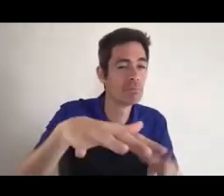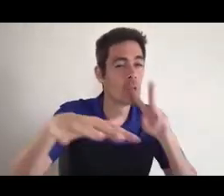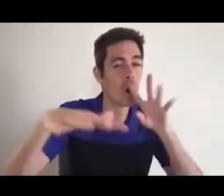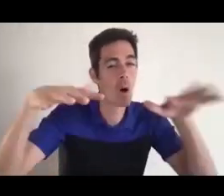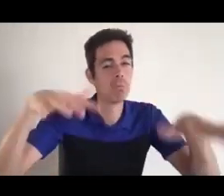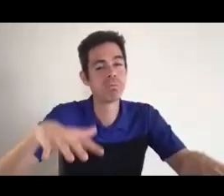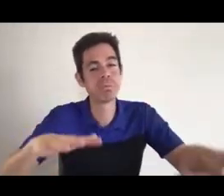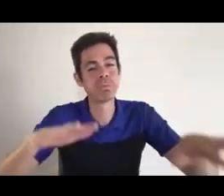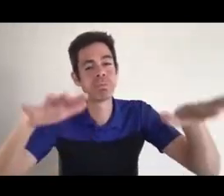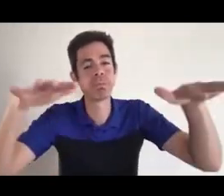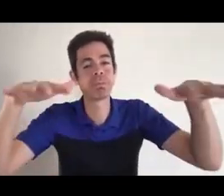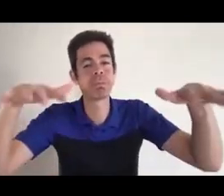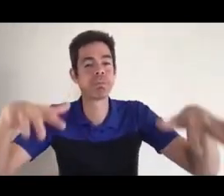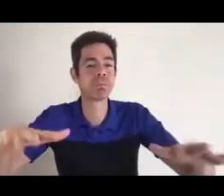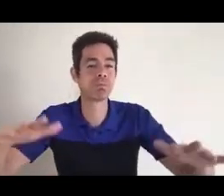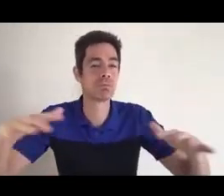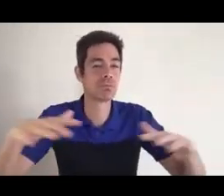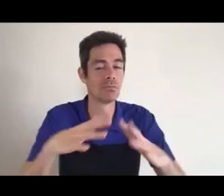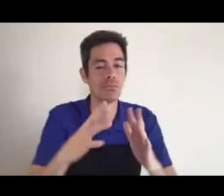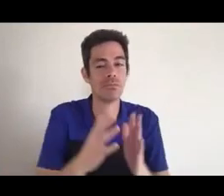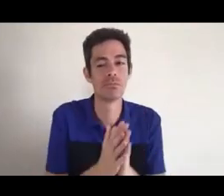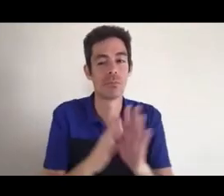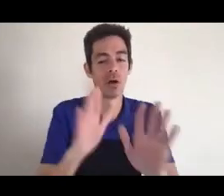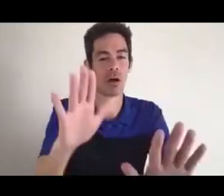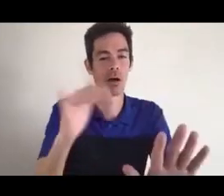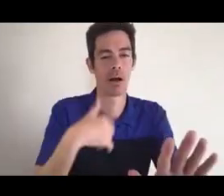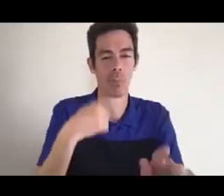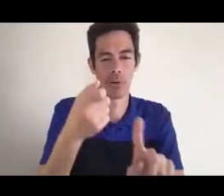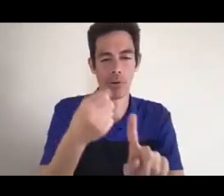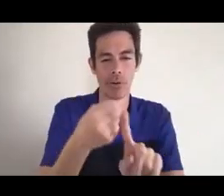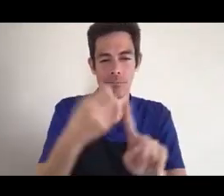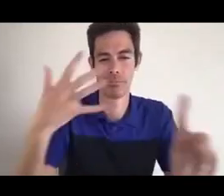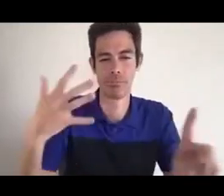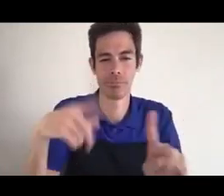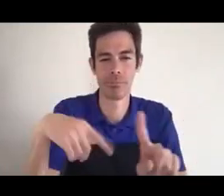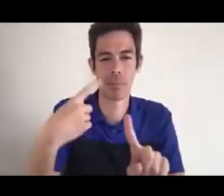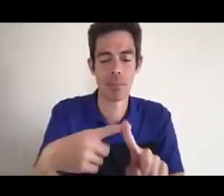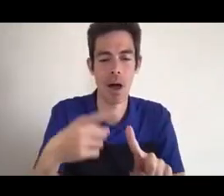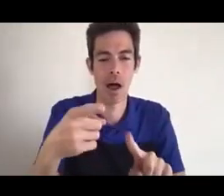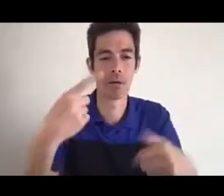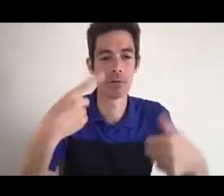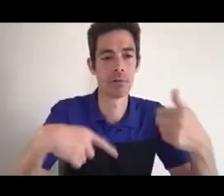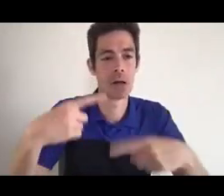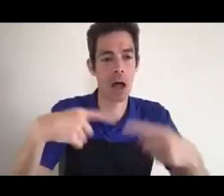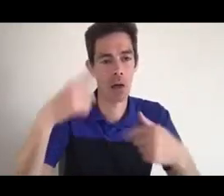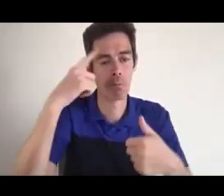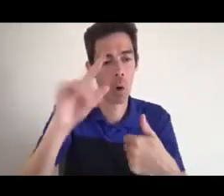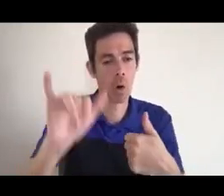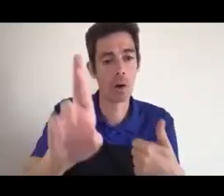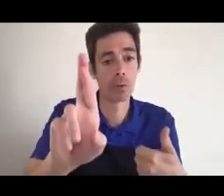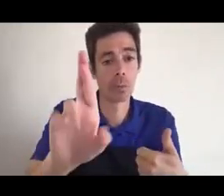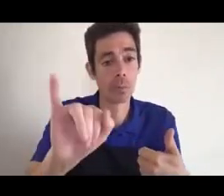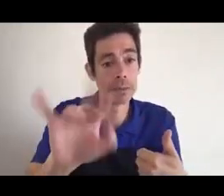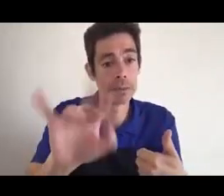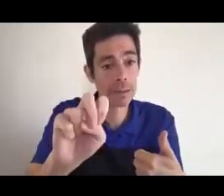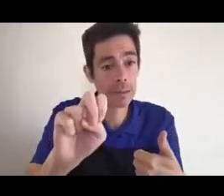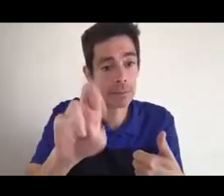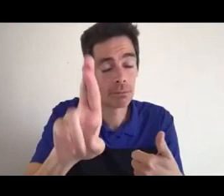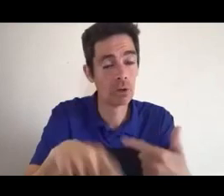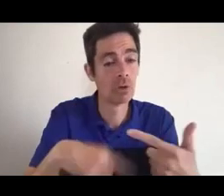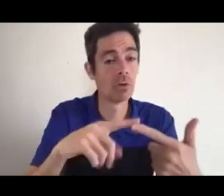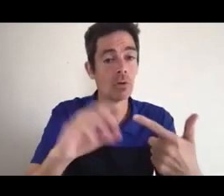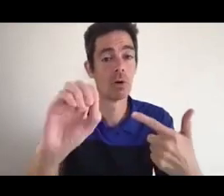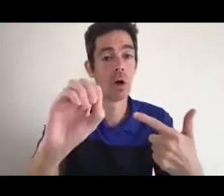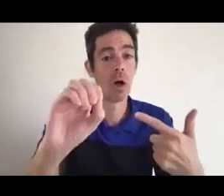hand. So space, water. I want to expand a little bit about the sign